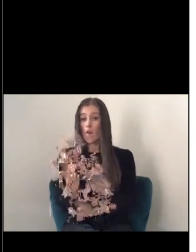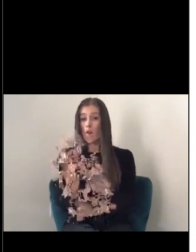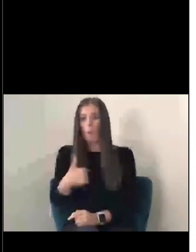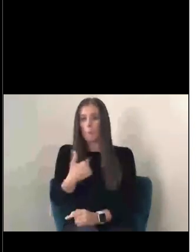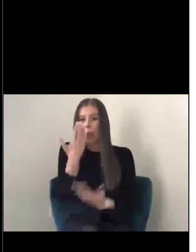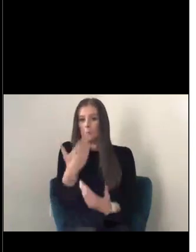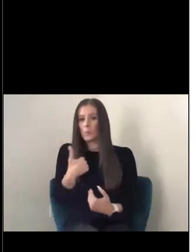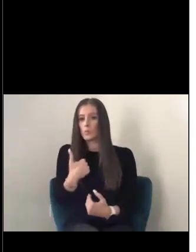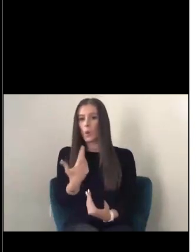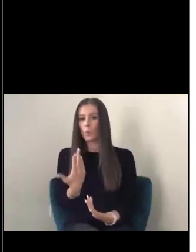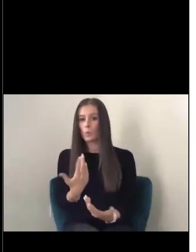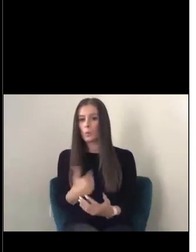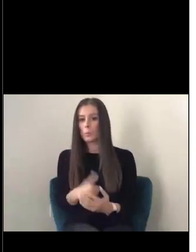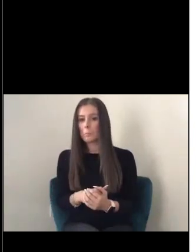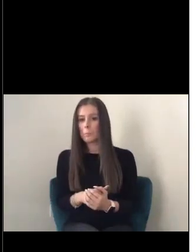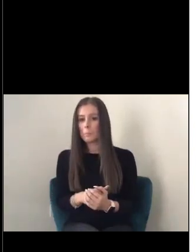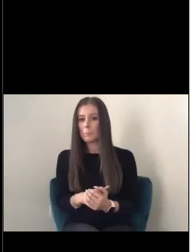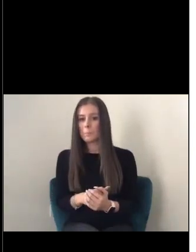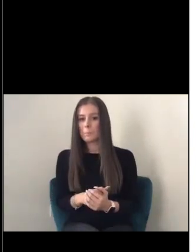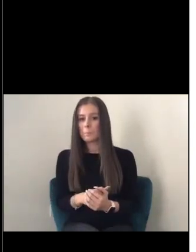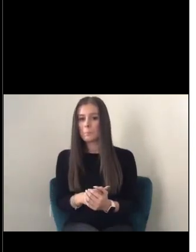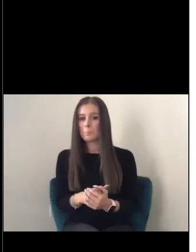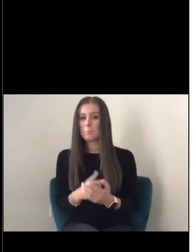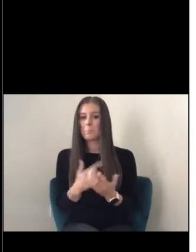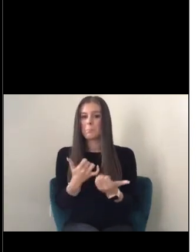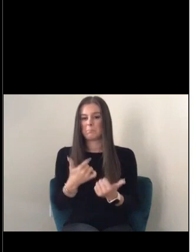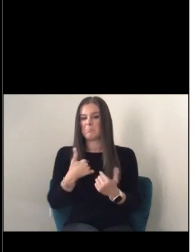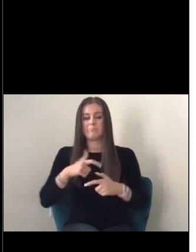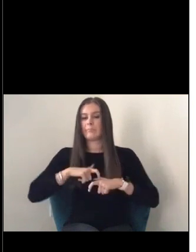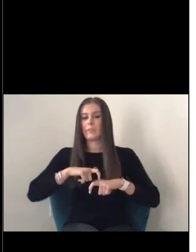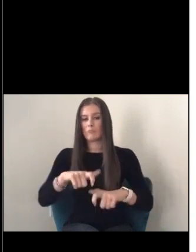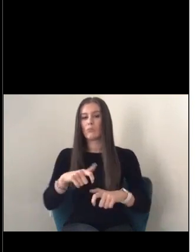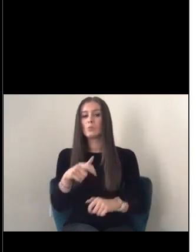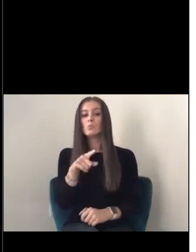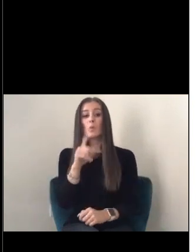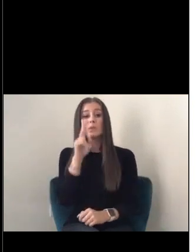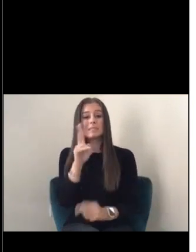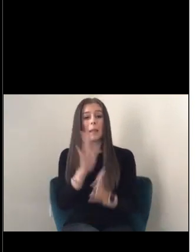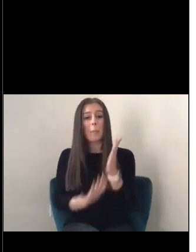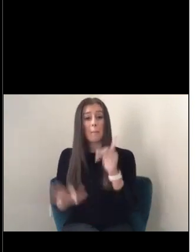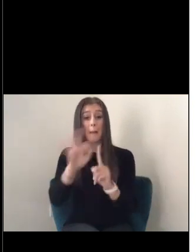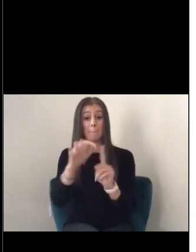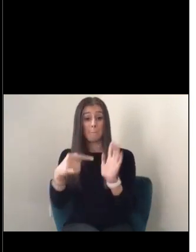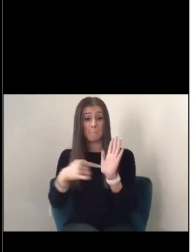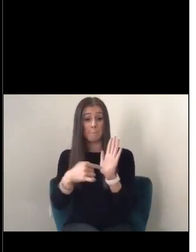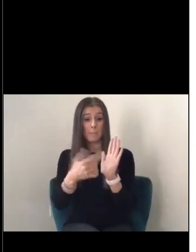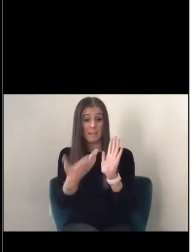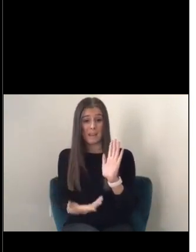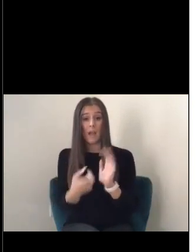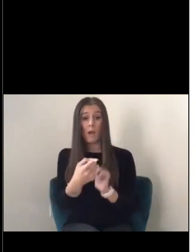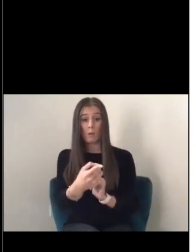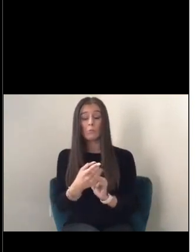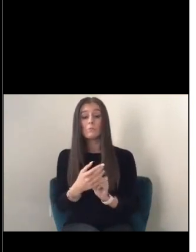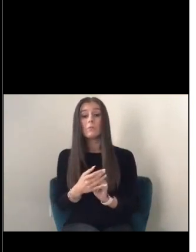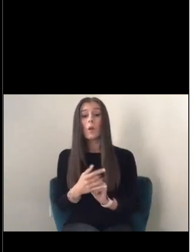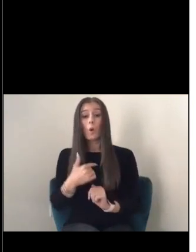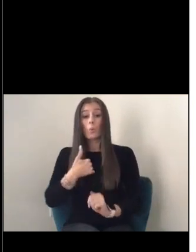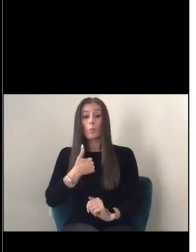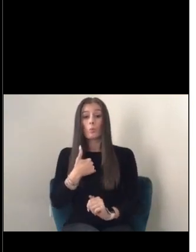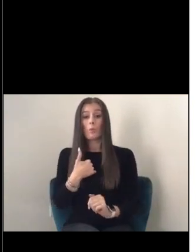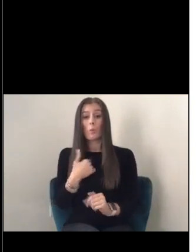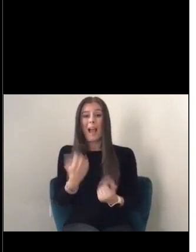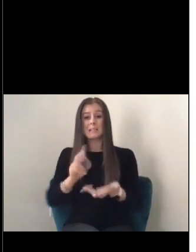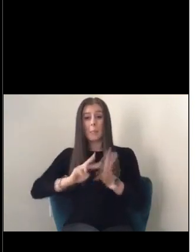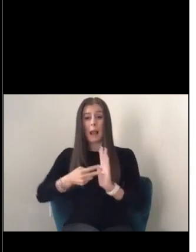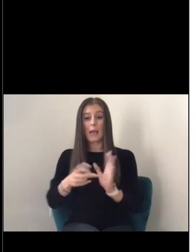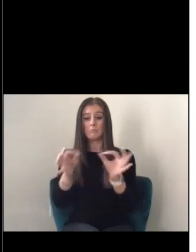Okay. So looking at the development boundary map shown on the screen right now, we've been able to reduce the amount of